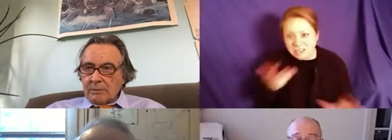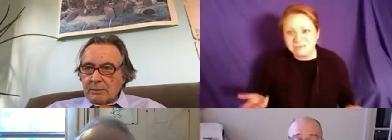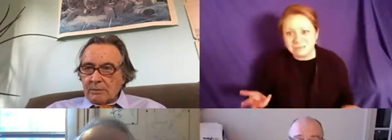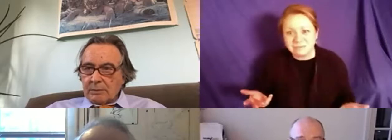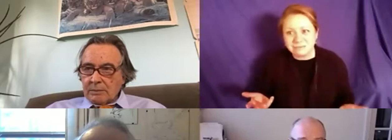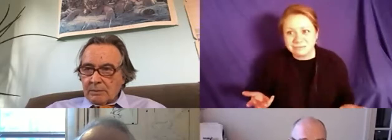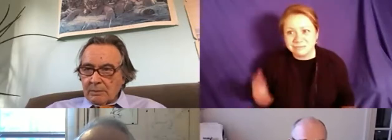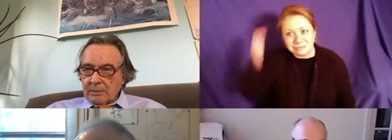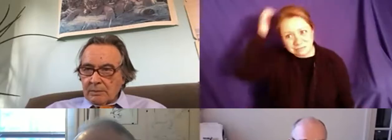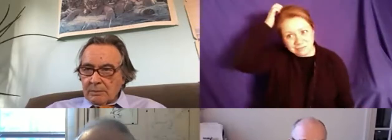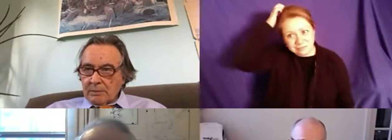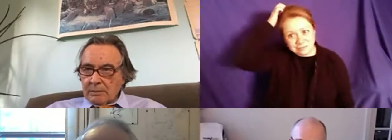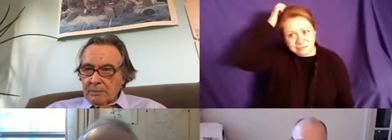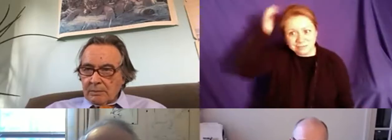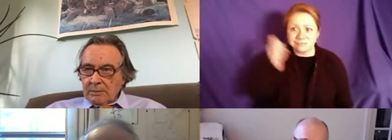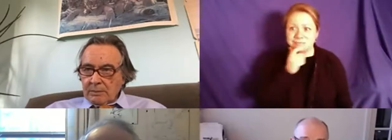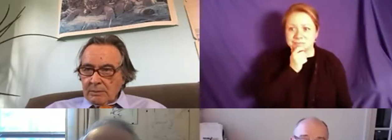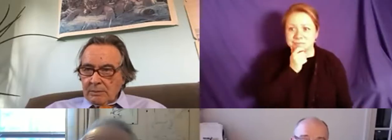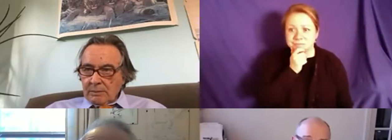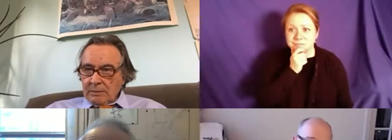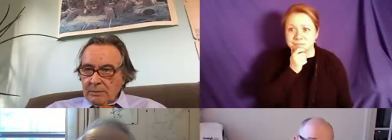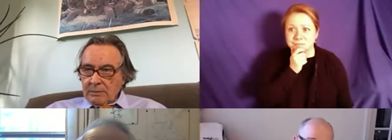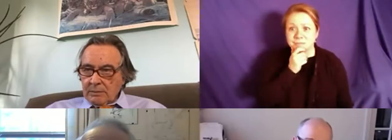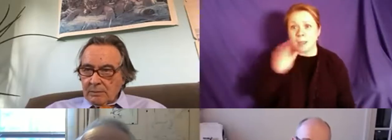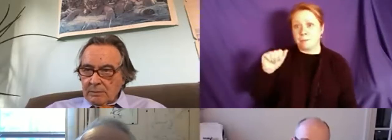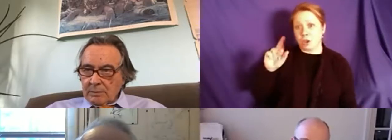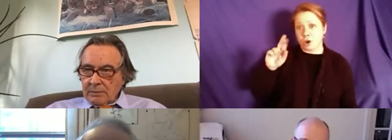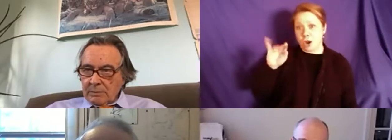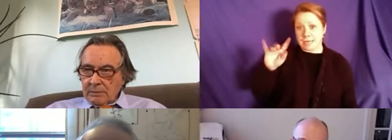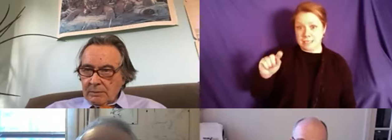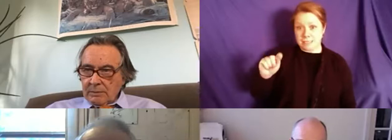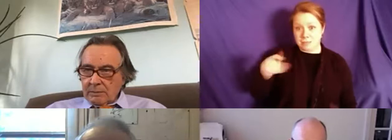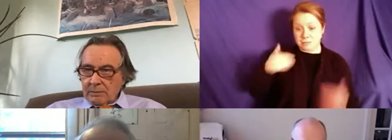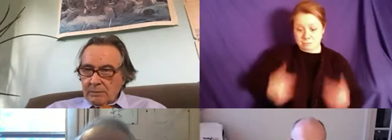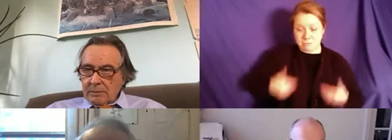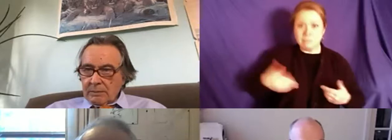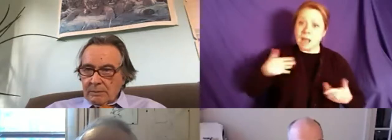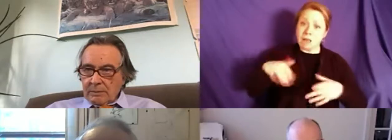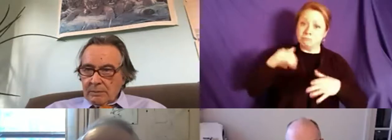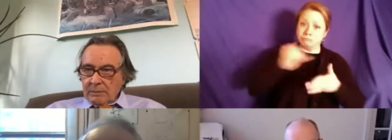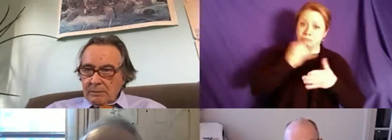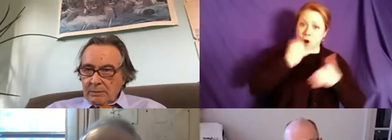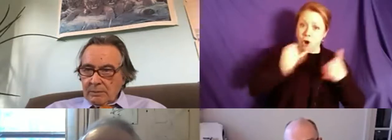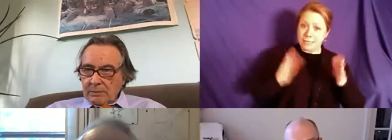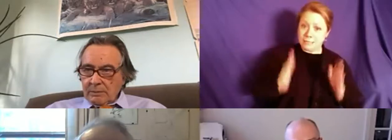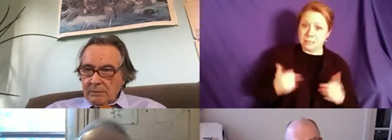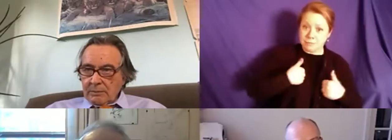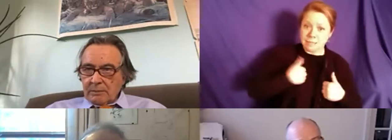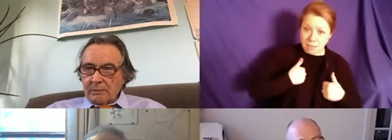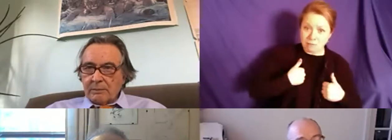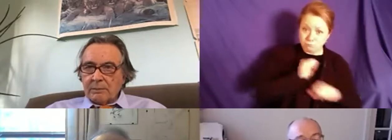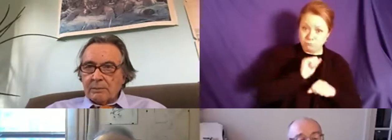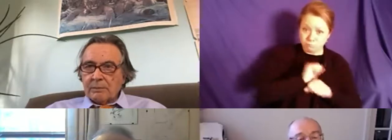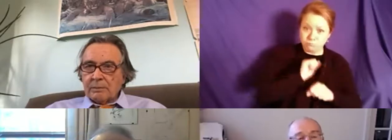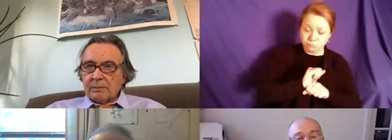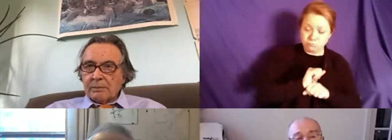would say. As my artist self, I also am a practicing artist. I